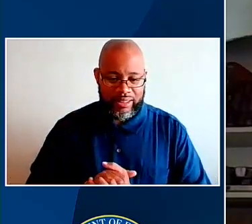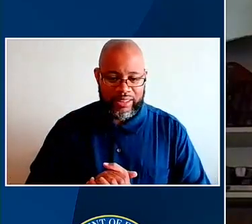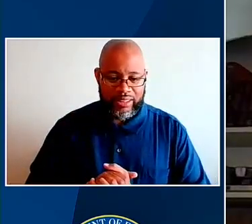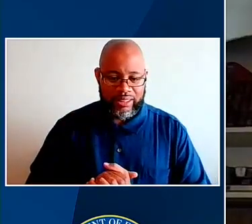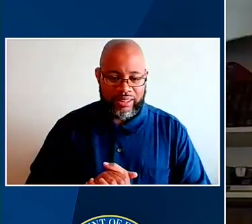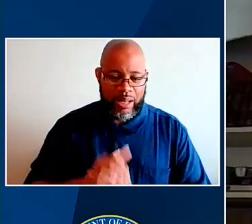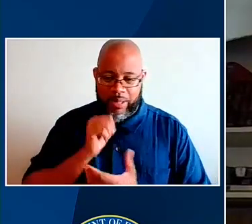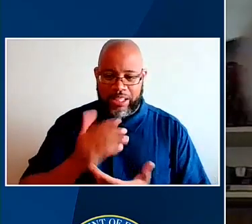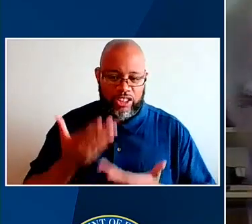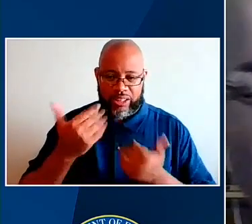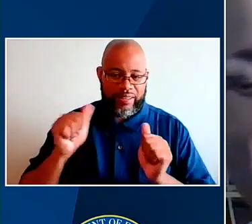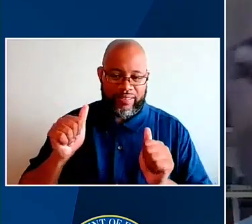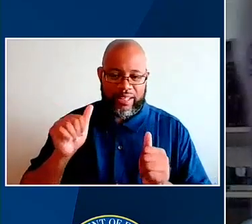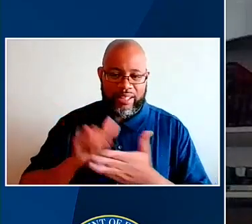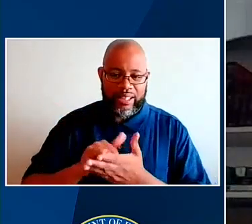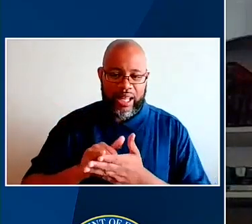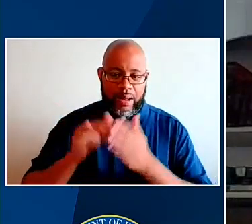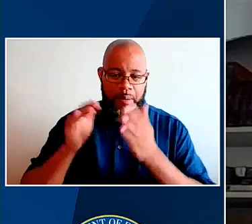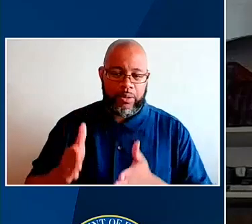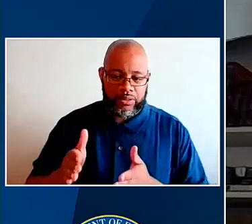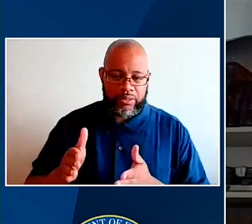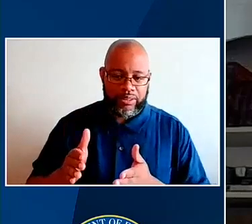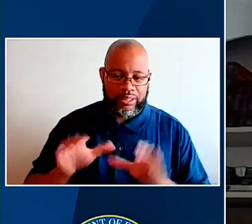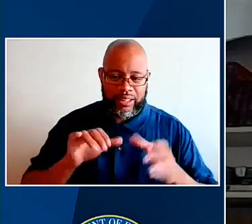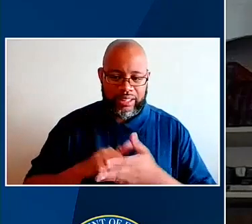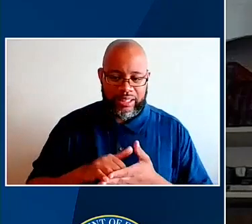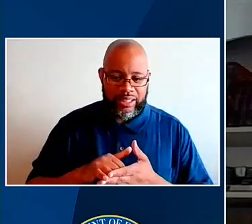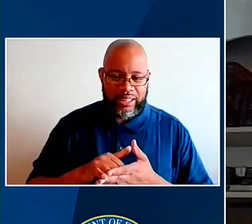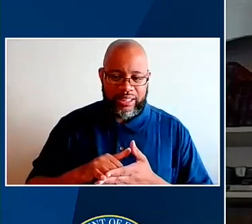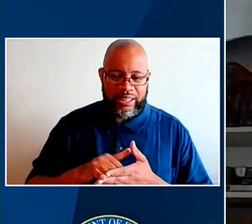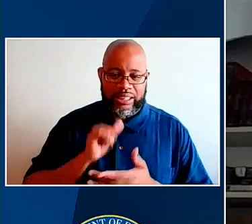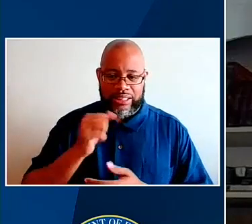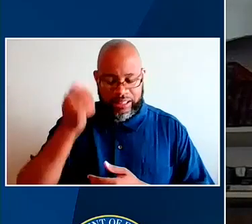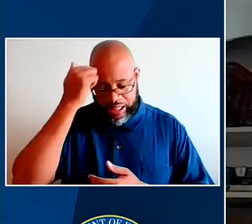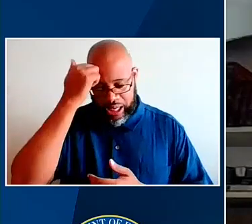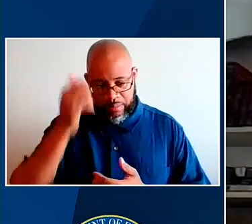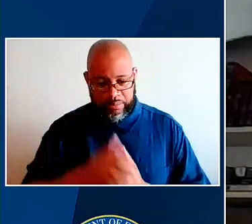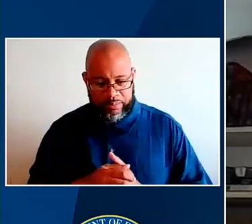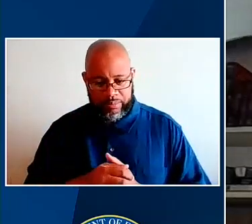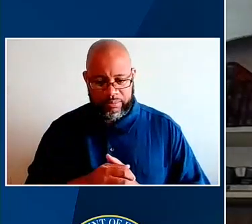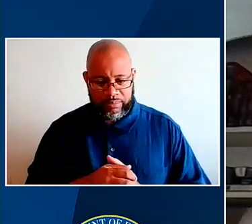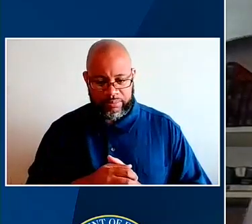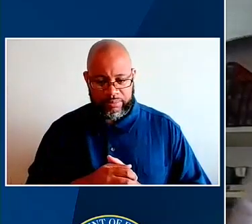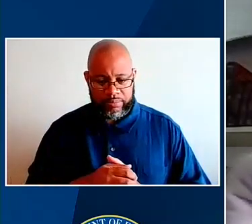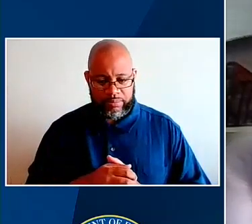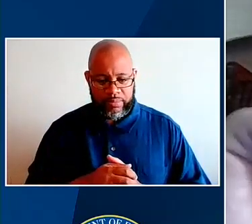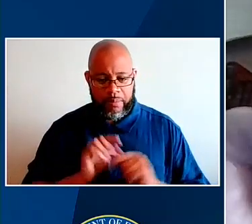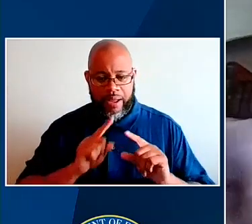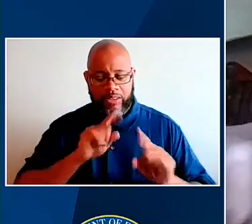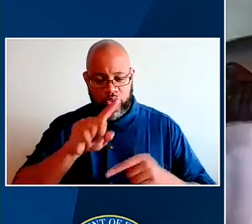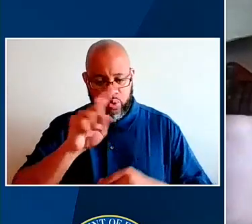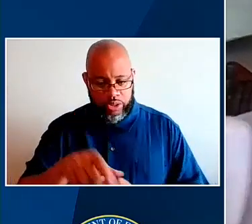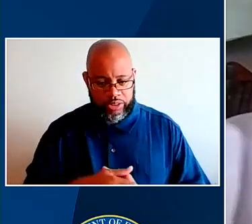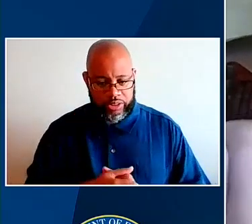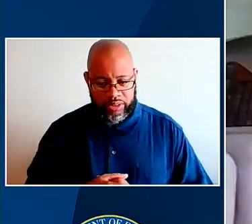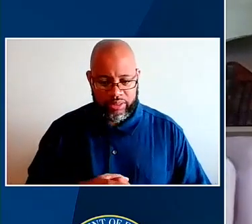to suggest that anything anybody does is dumb, because I think that takes the game. But to answer your question,